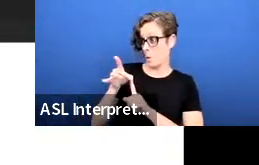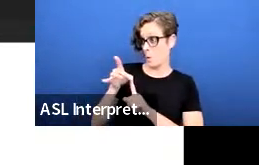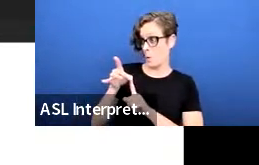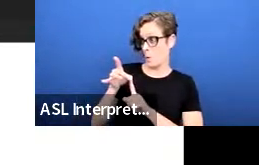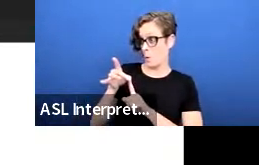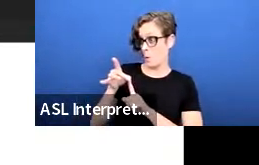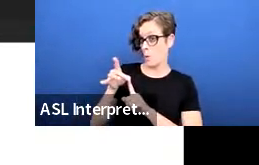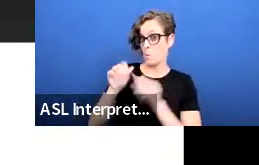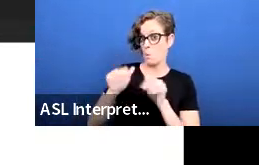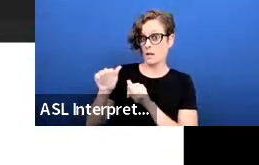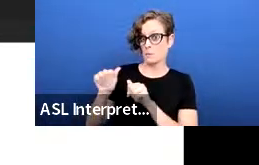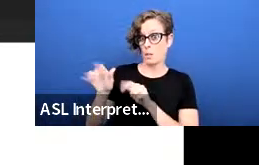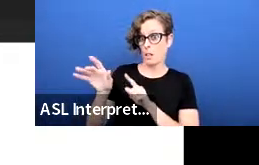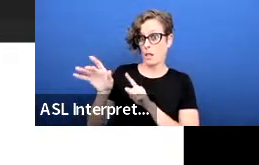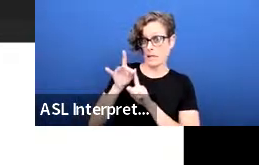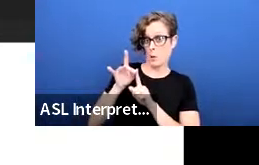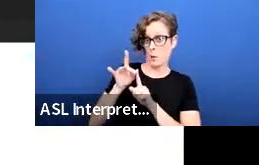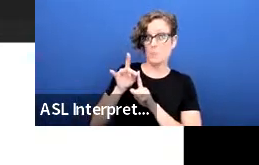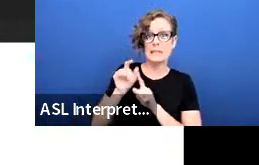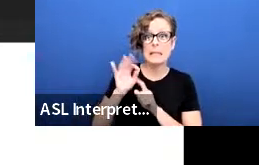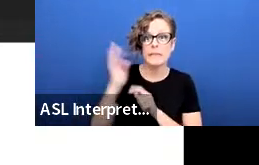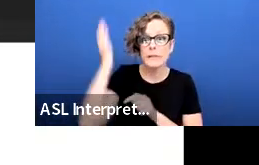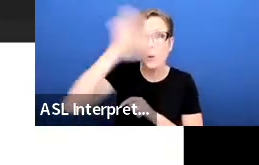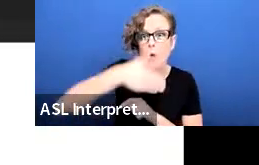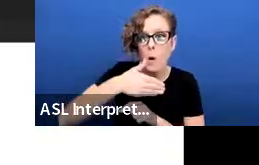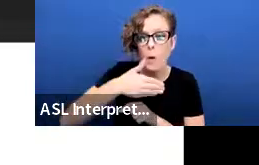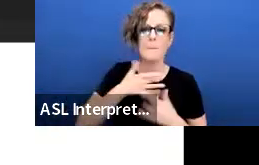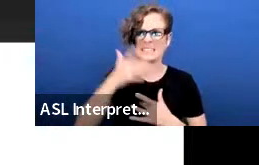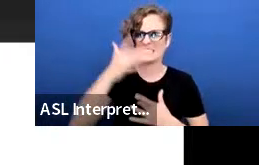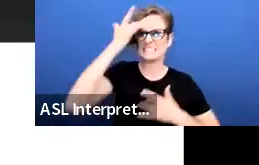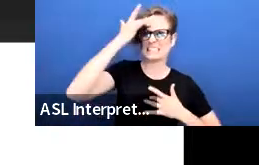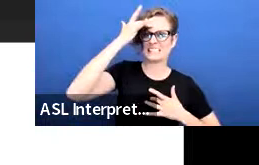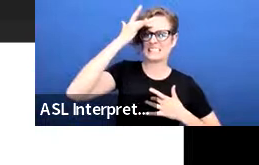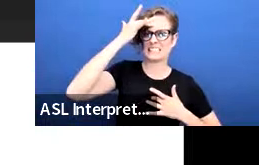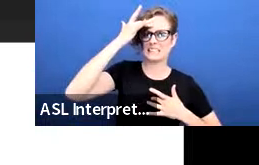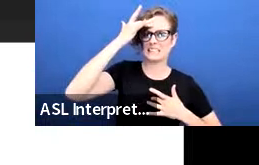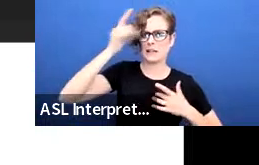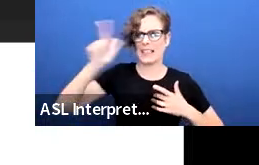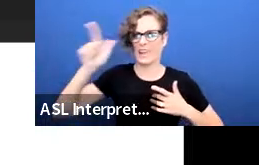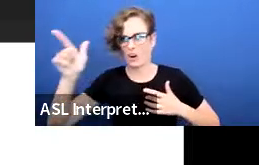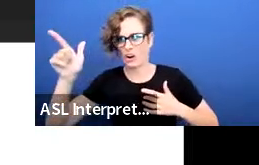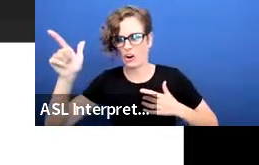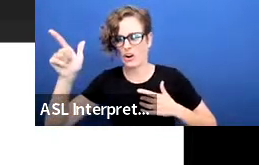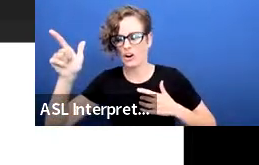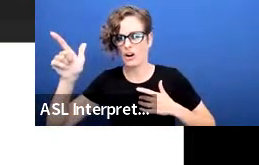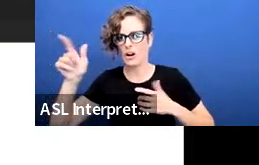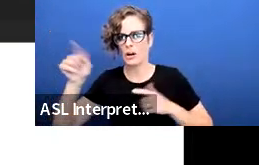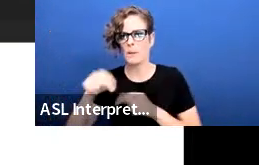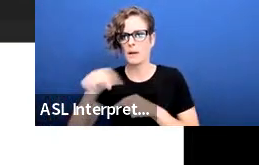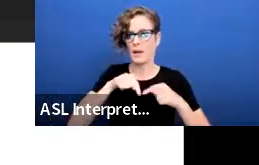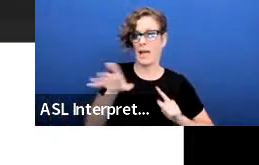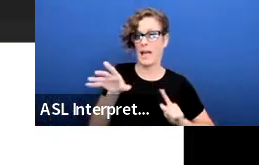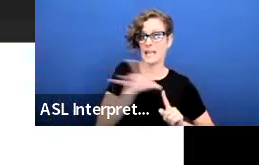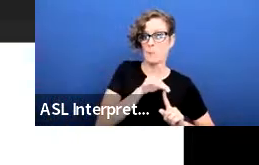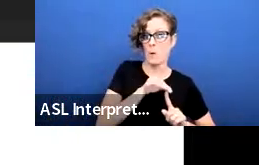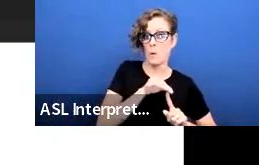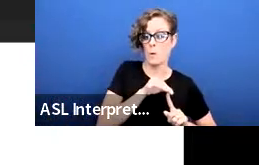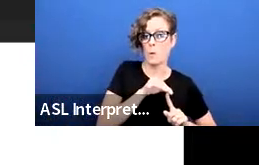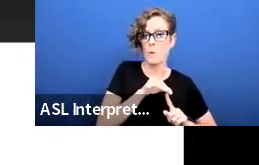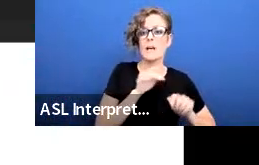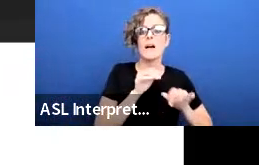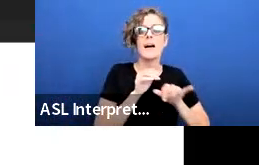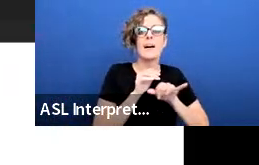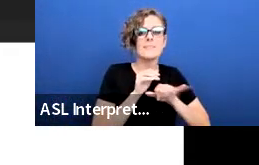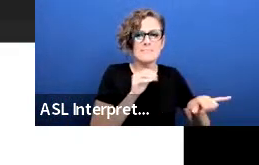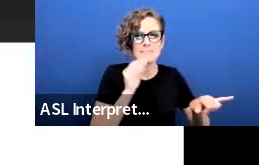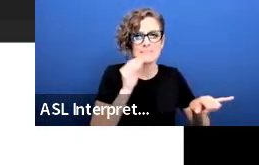Many people are not aware of their exposure. They're often sick before they know they were exposed. So quarantine likely wasn't reaching enough people